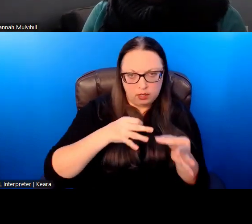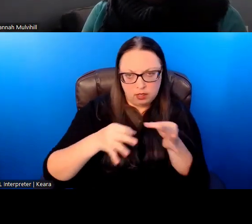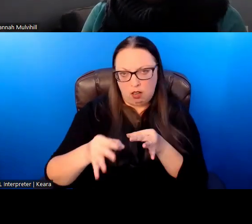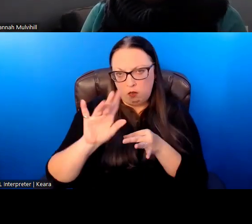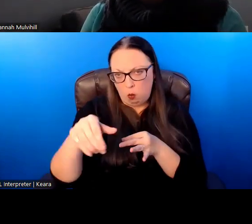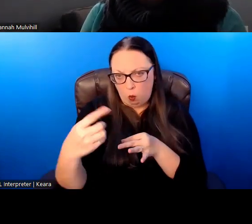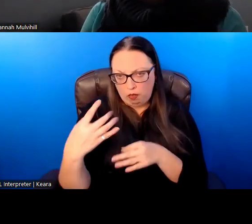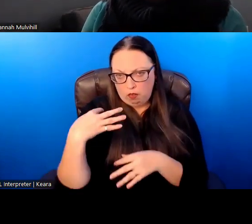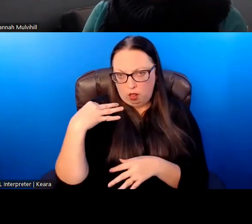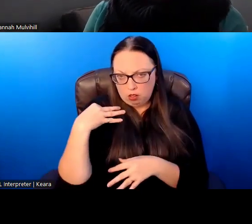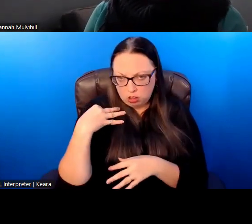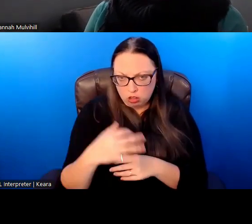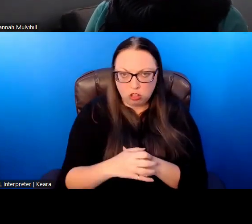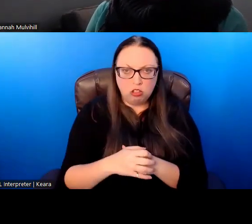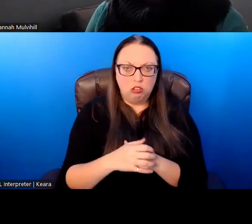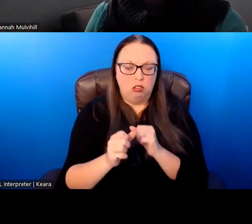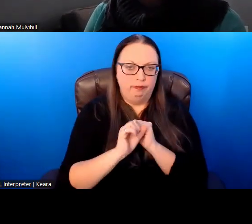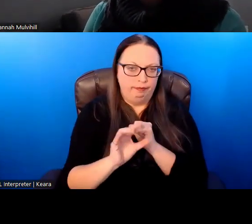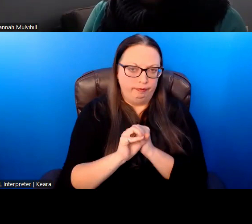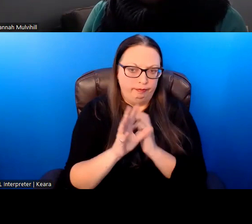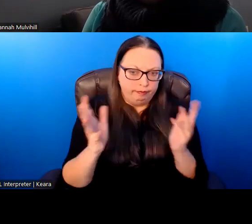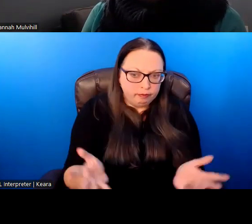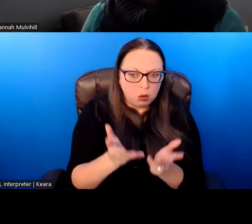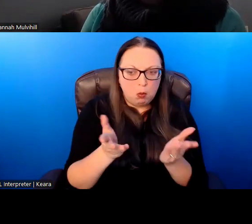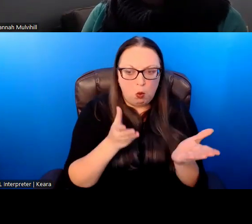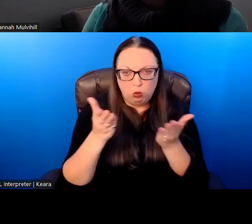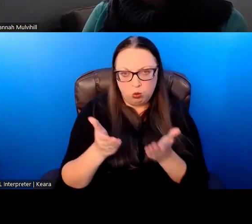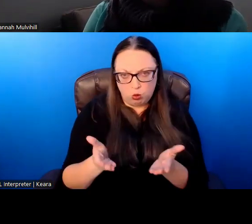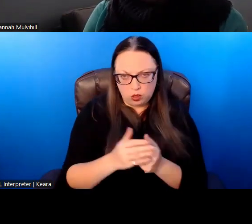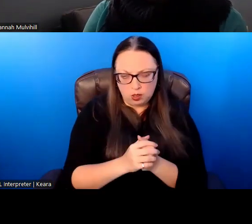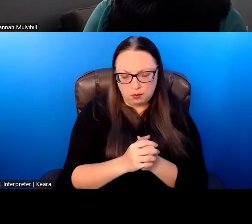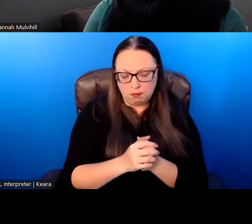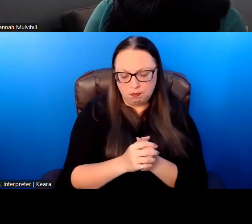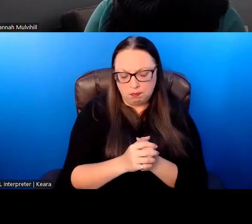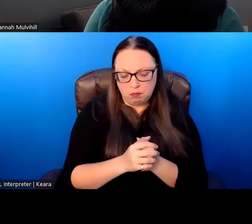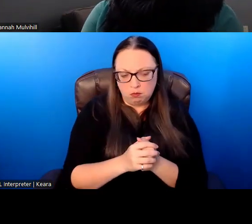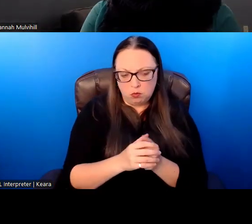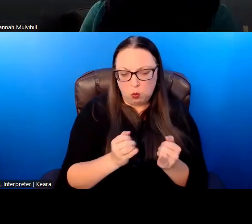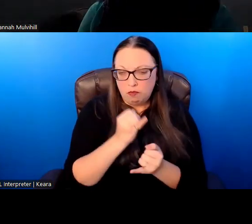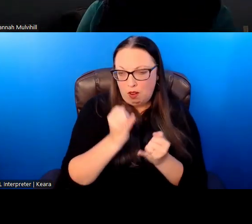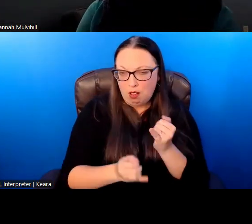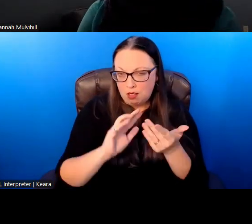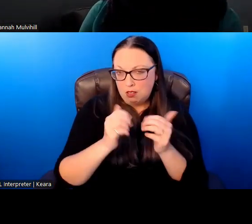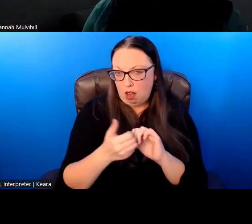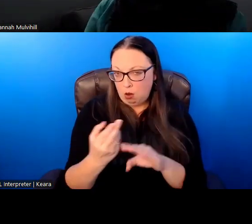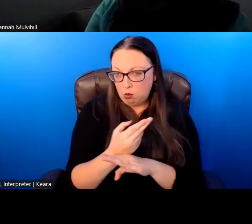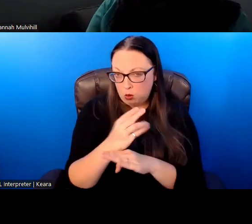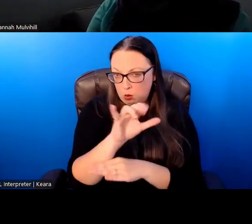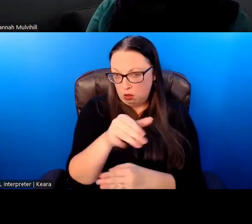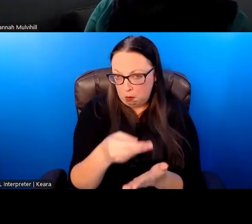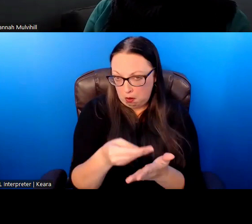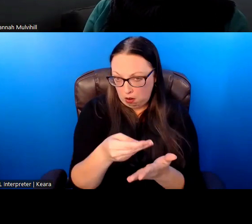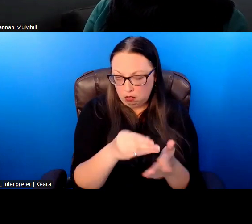exclusively be volunteers and promote that service. We're finalizing how we want to use those funds, as well as the